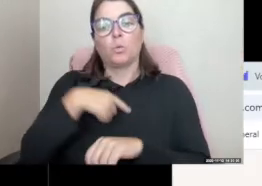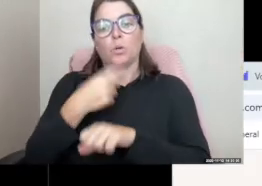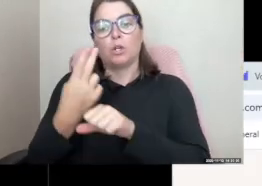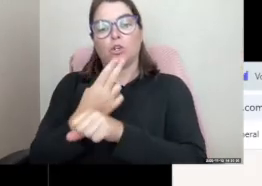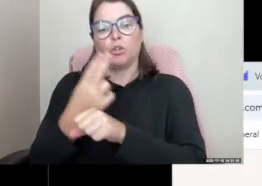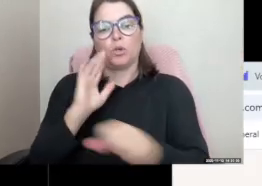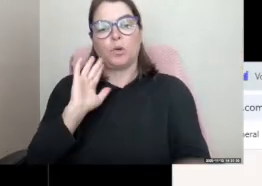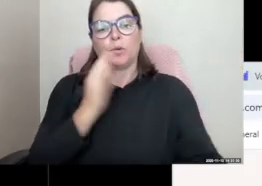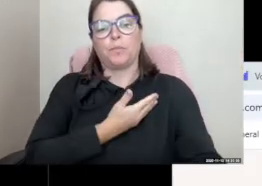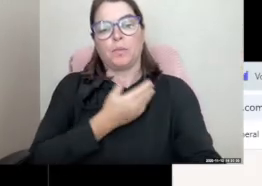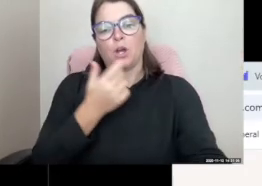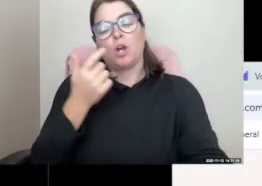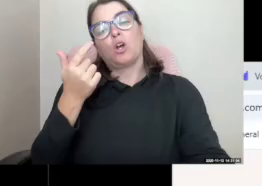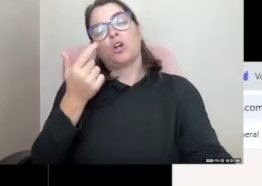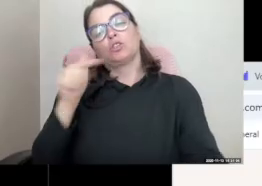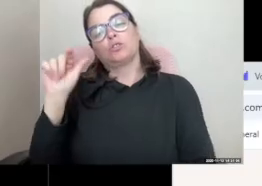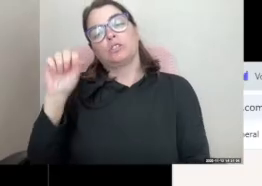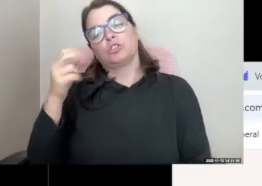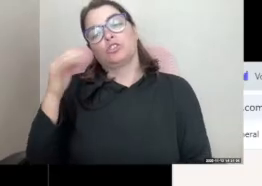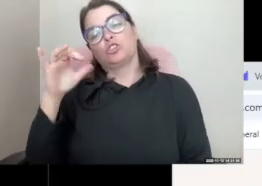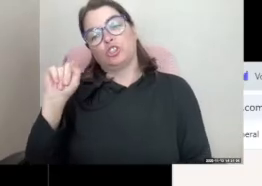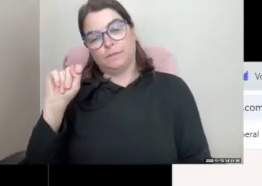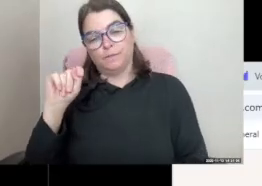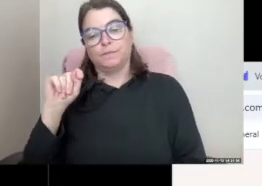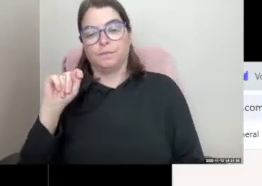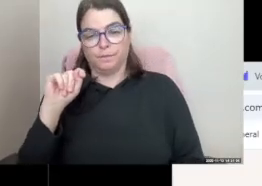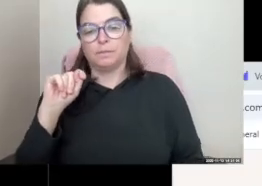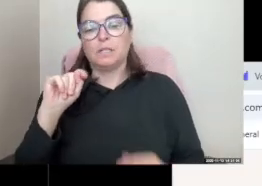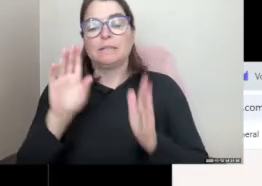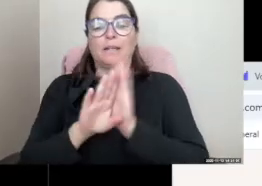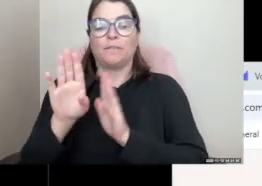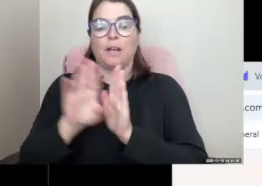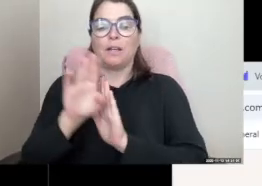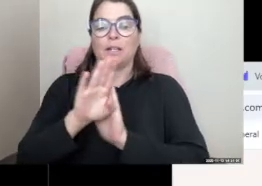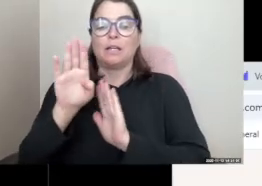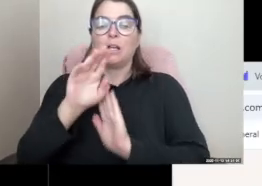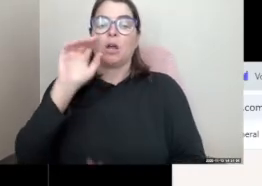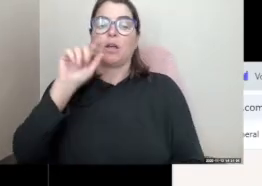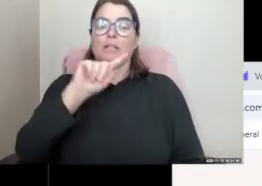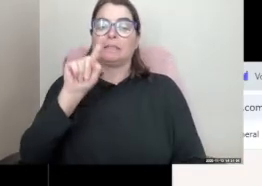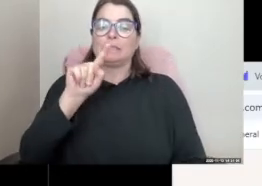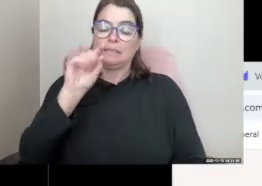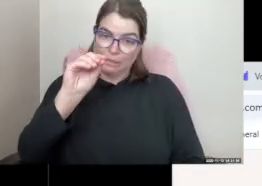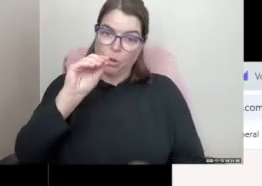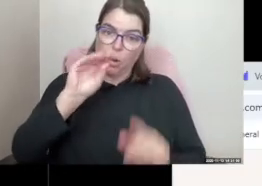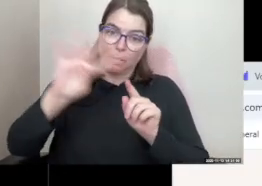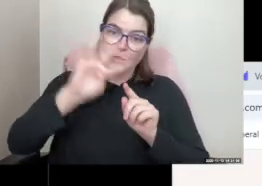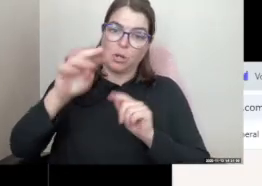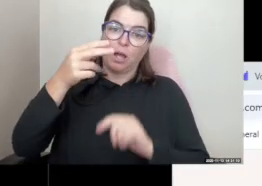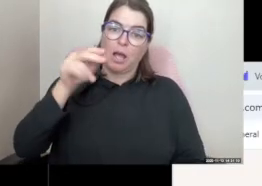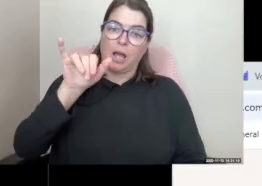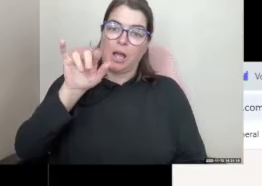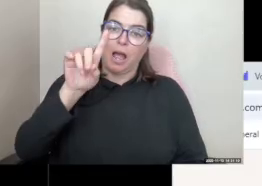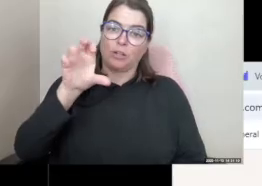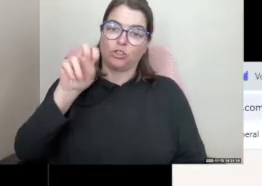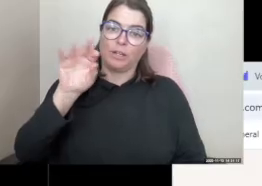step changes in what we see on the road and on the waterways in terms of zero emissions. So